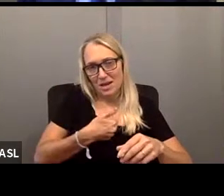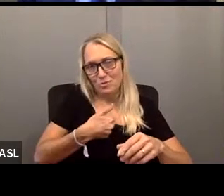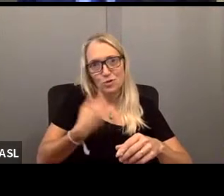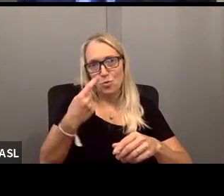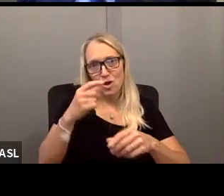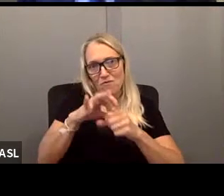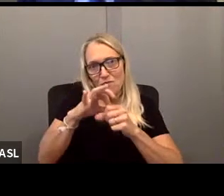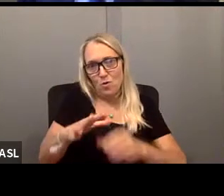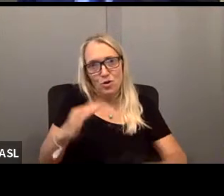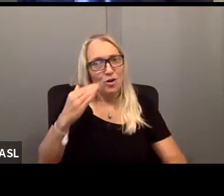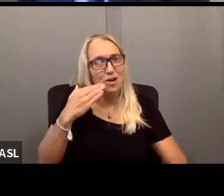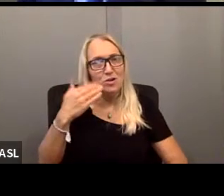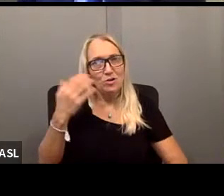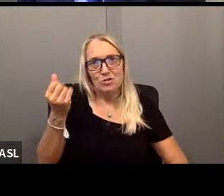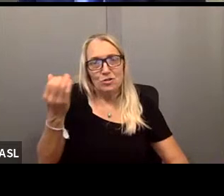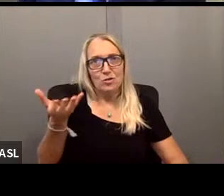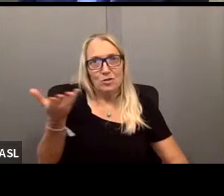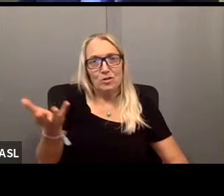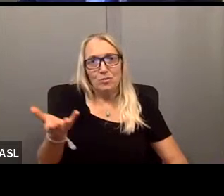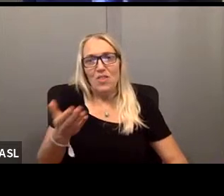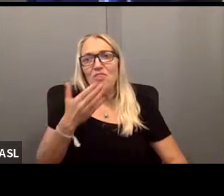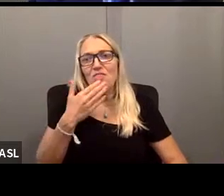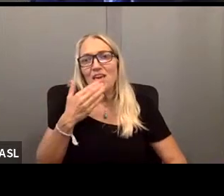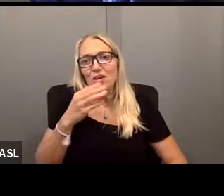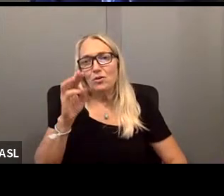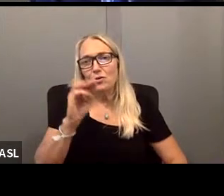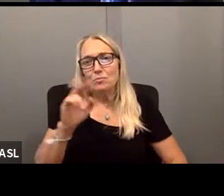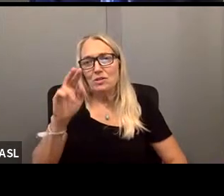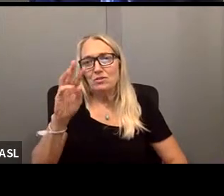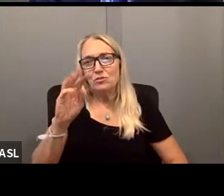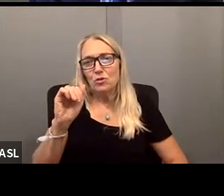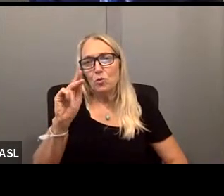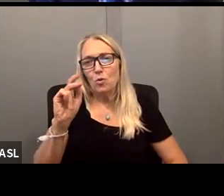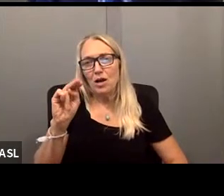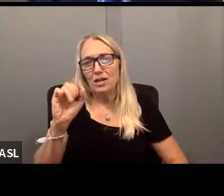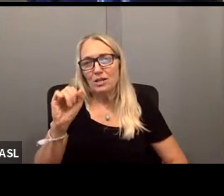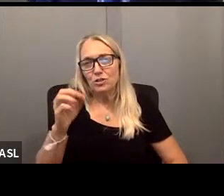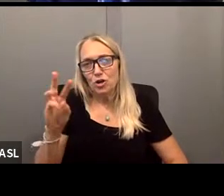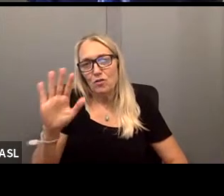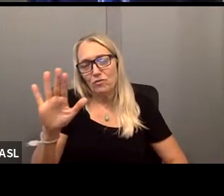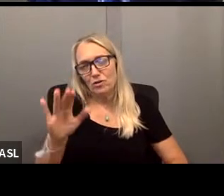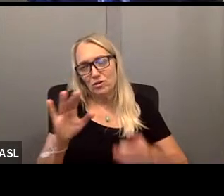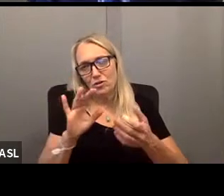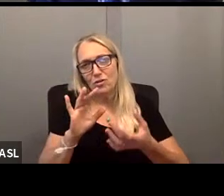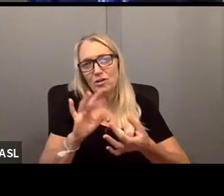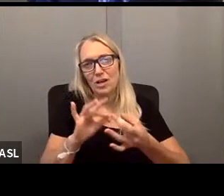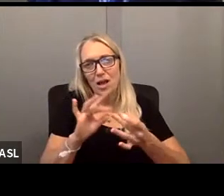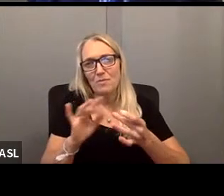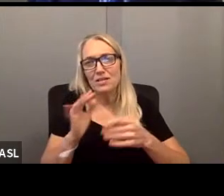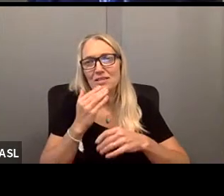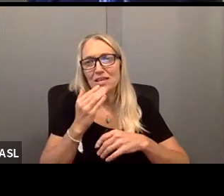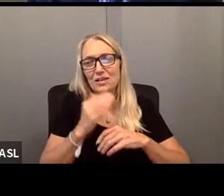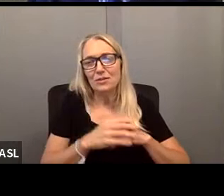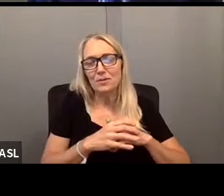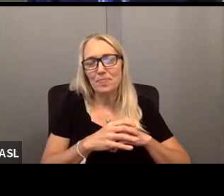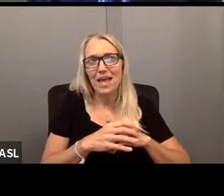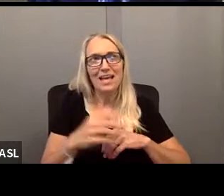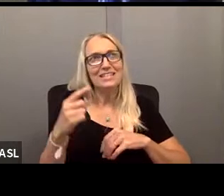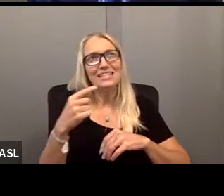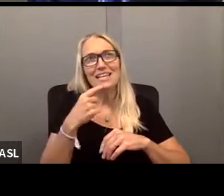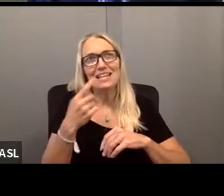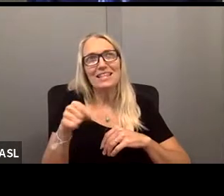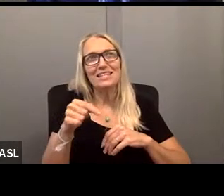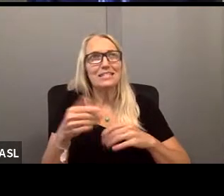But Mr. Walkinshaw, thank you for your feedback too. And I would say that this is a kind of like a